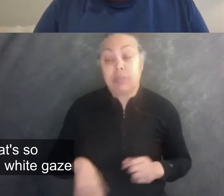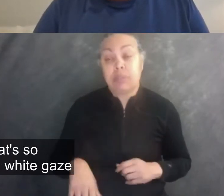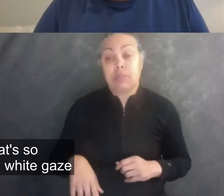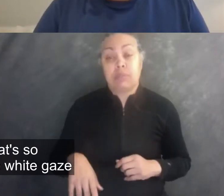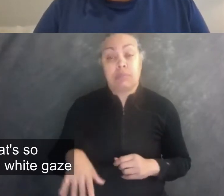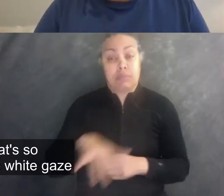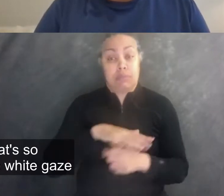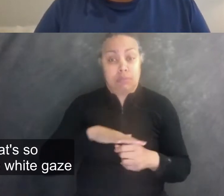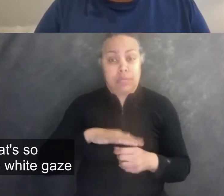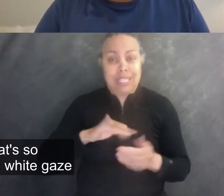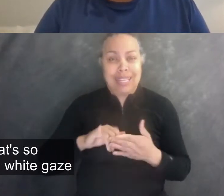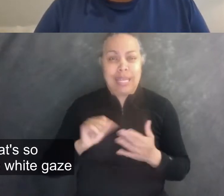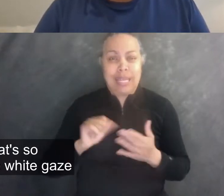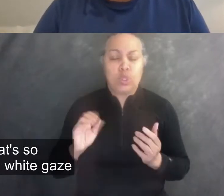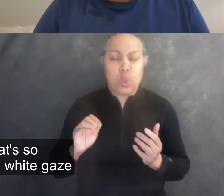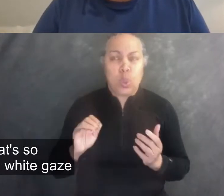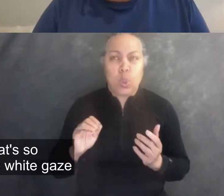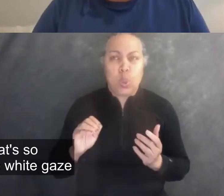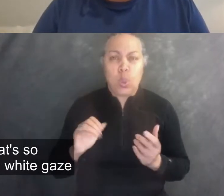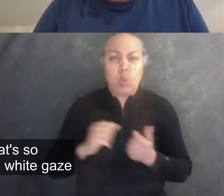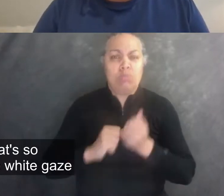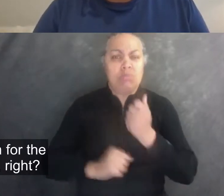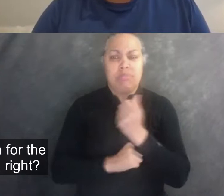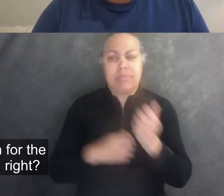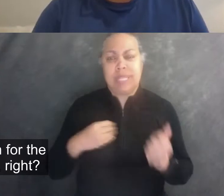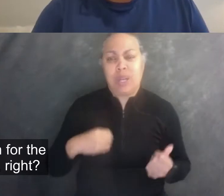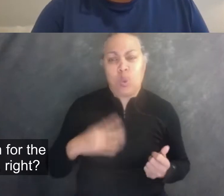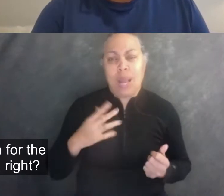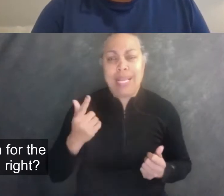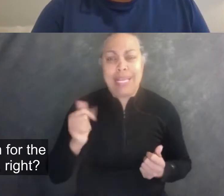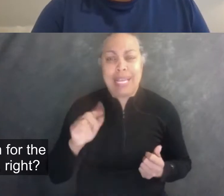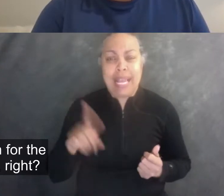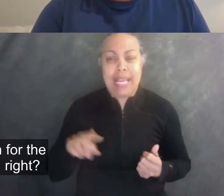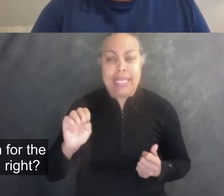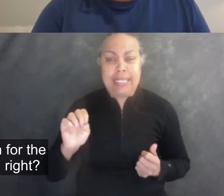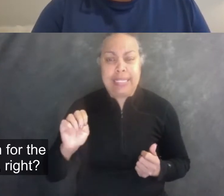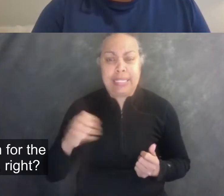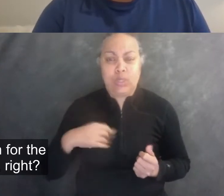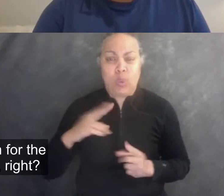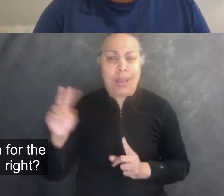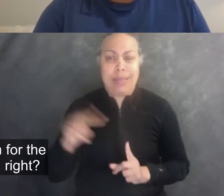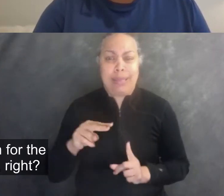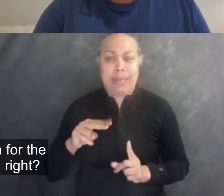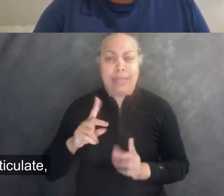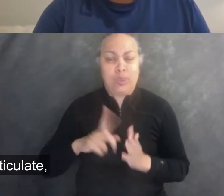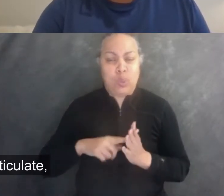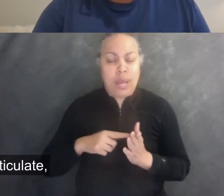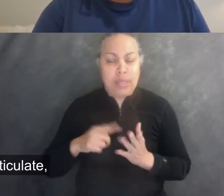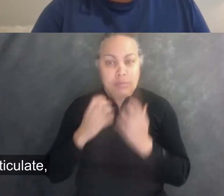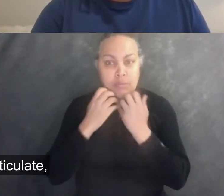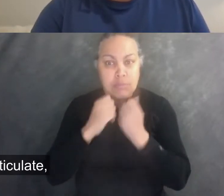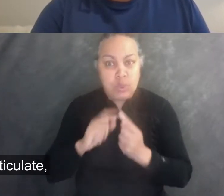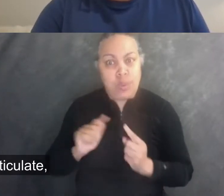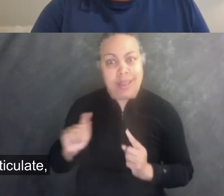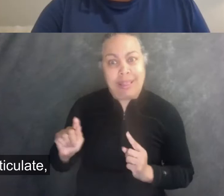so premised upon the white gaze and translation for the white psyche, right? How do